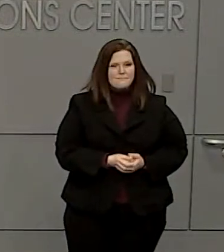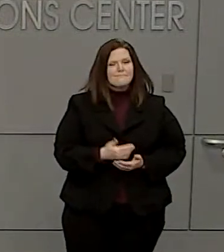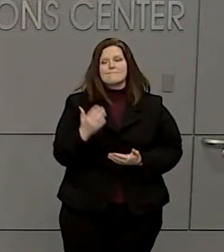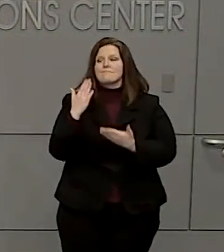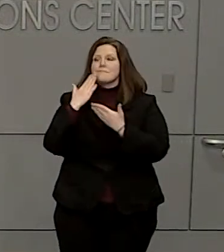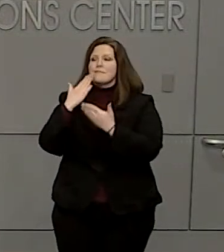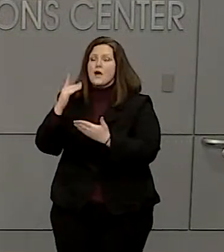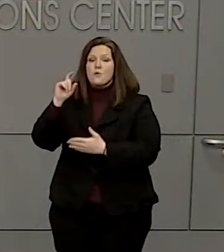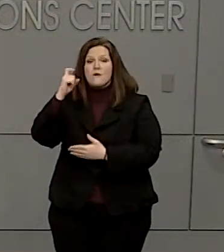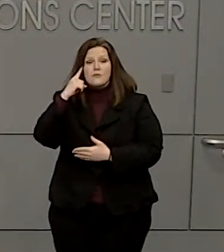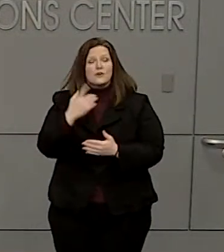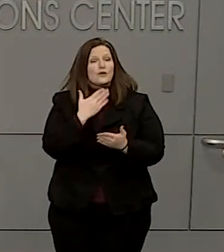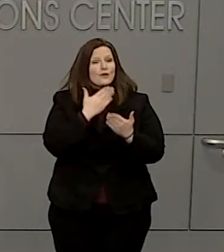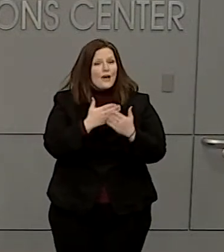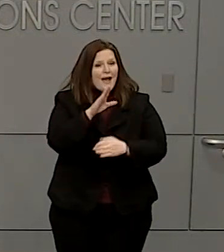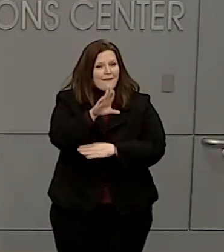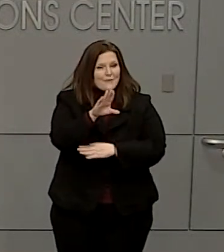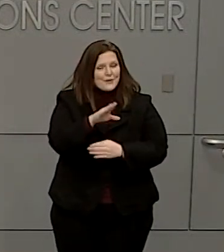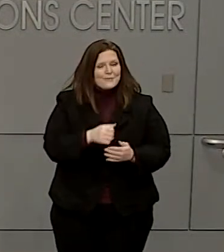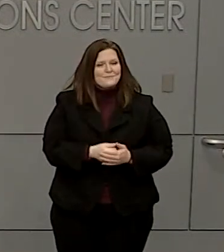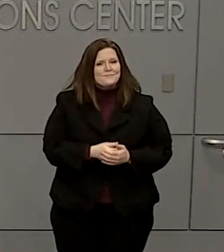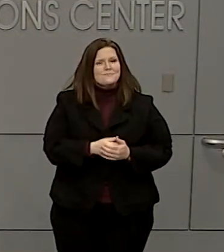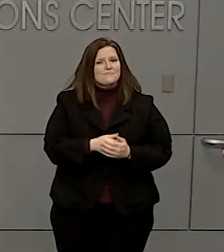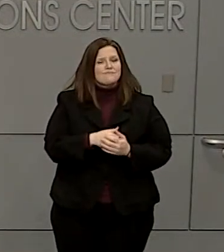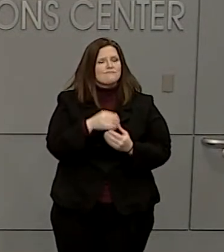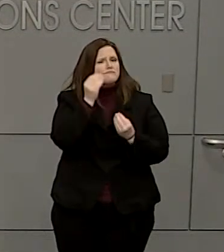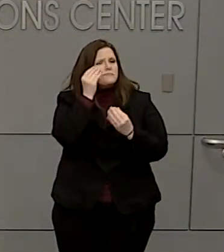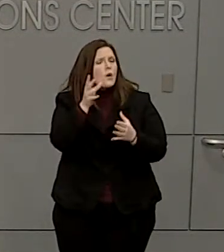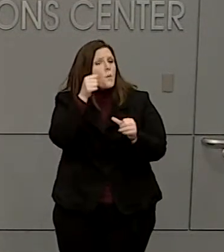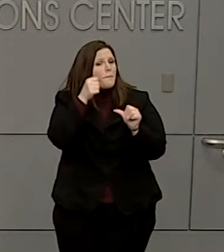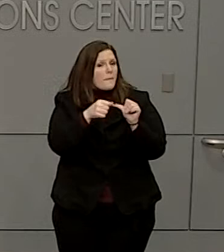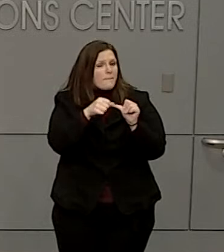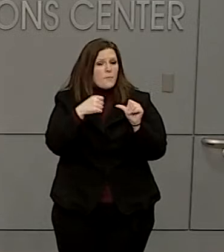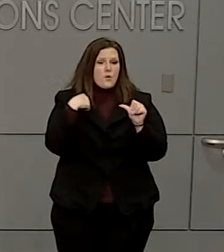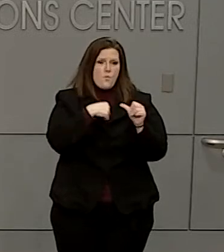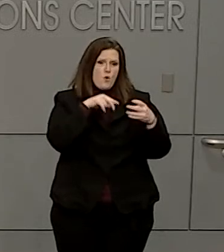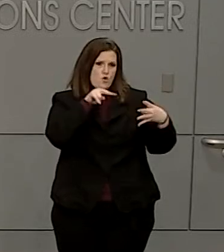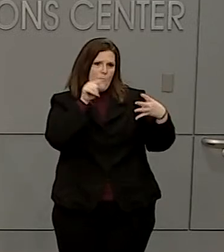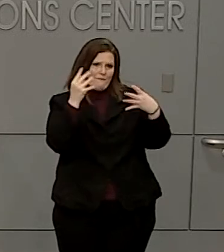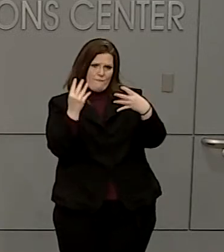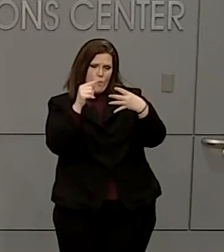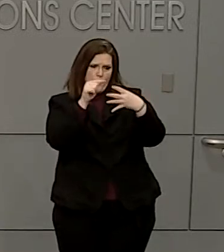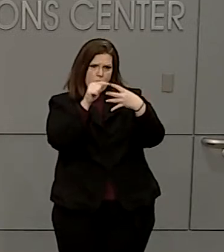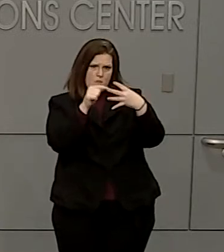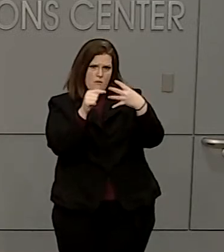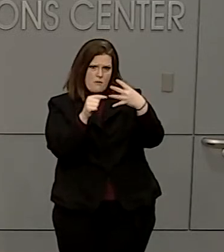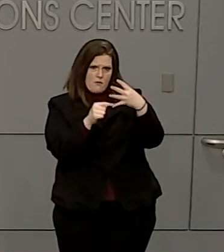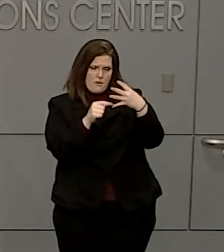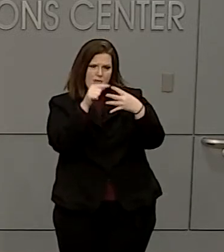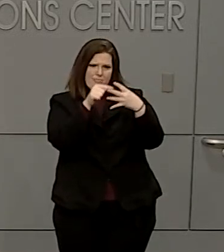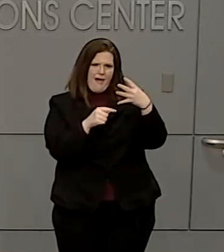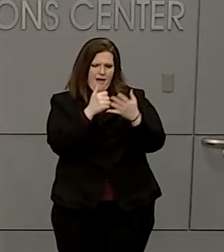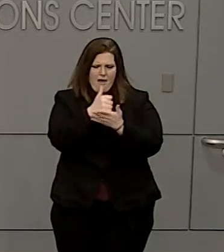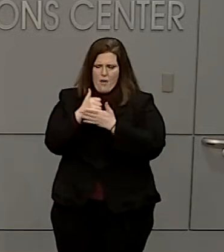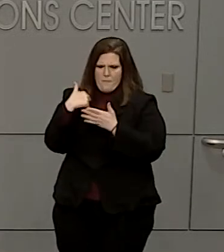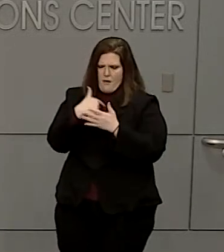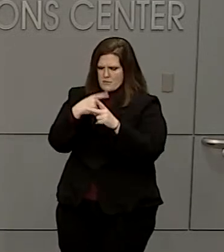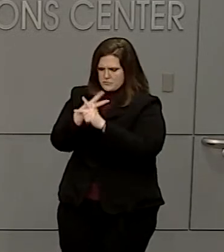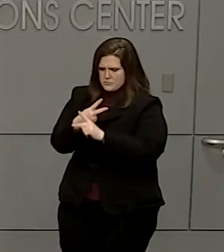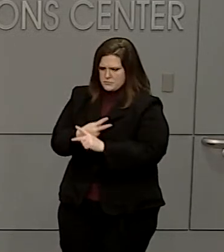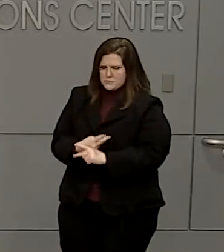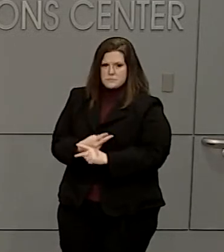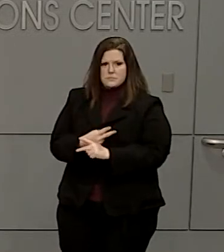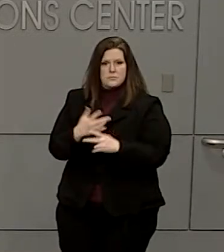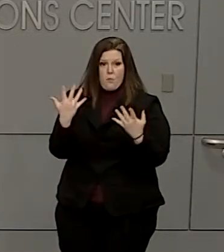Thank you, Governor. Good afternoon. As a reminder, we look at a combination of trend metrics to help us make decisions. COVID-like